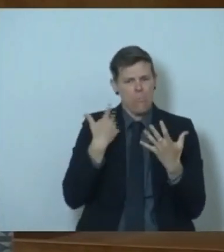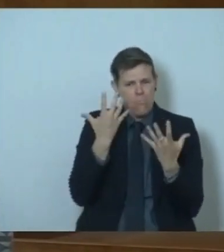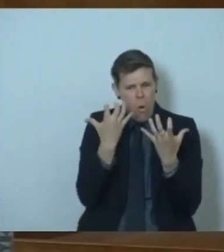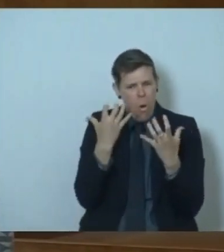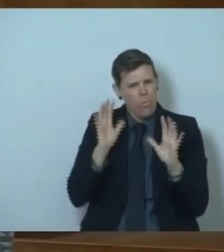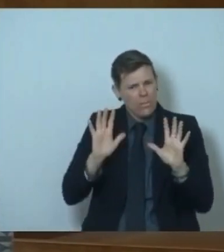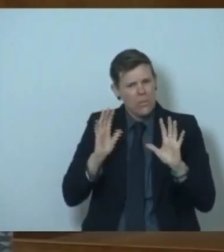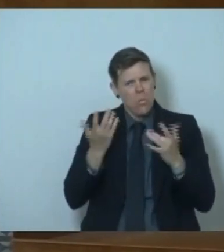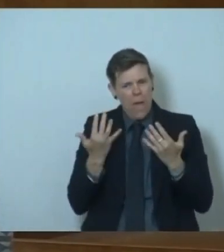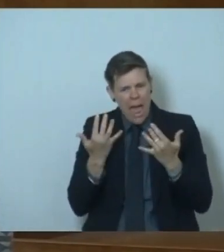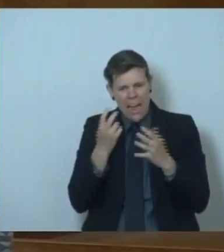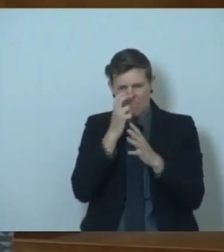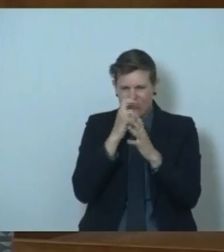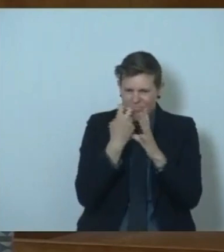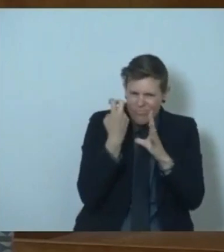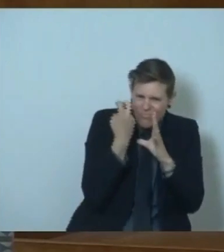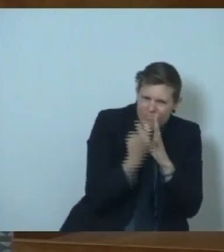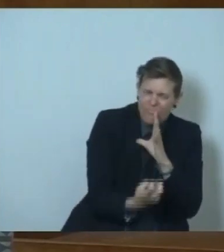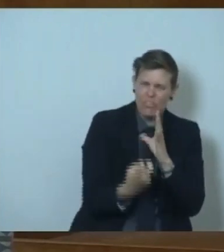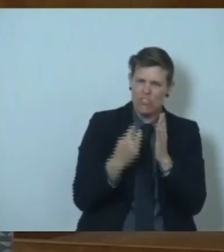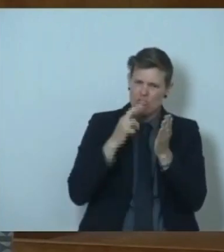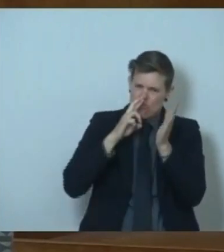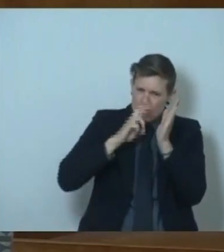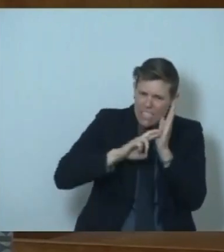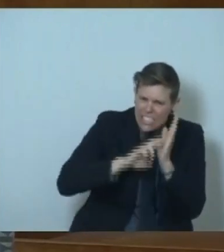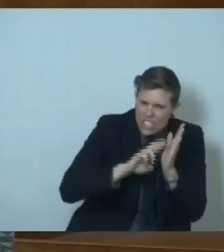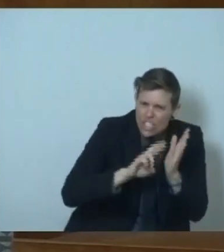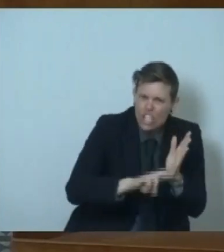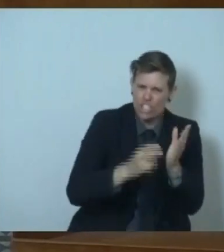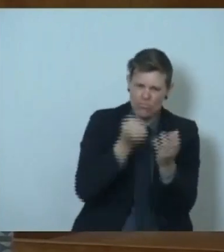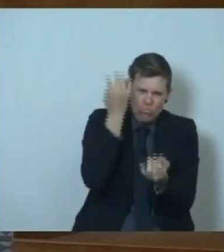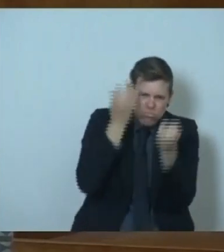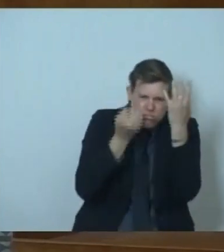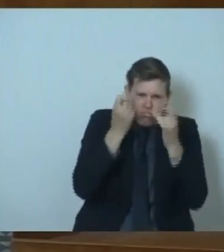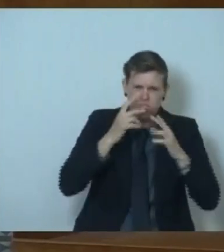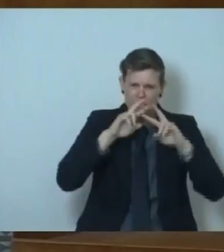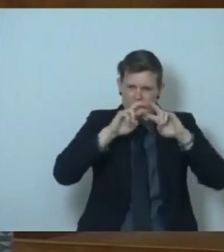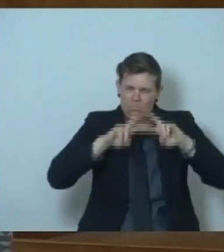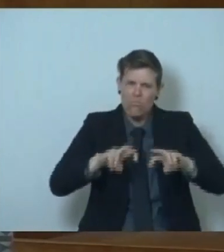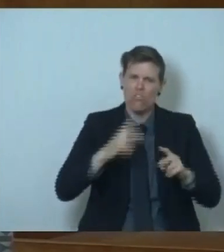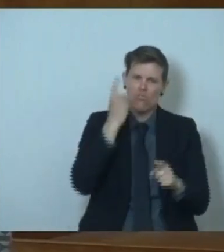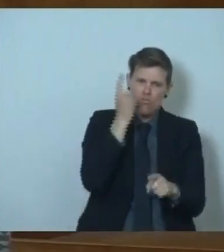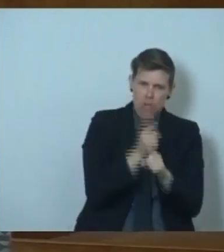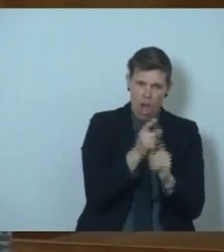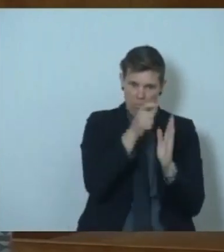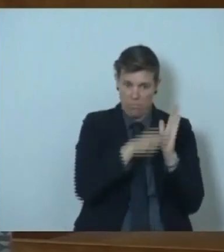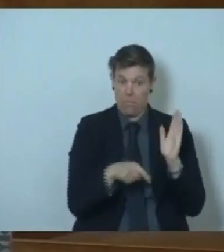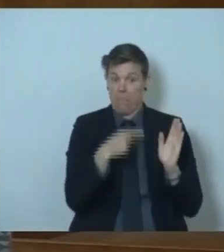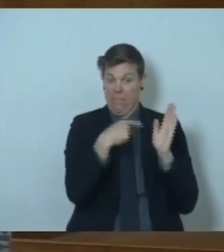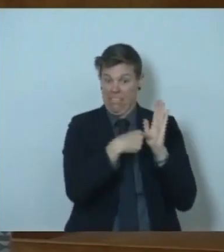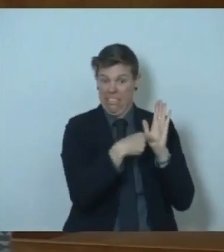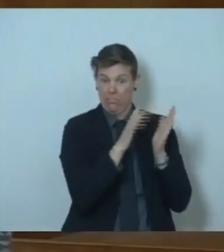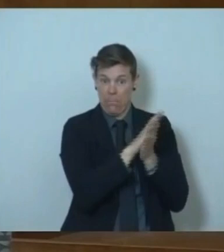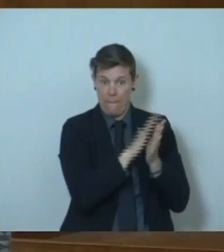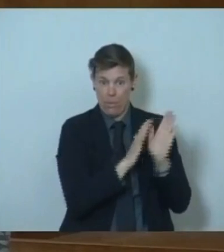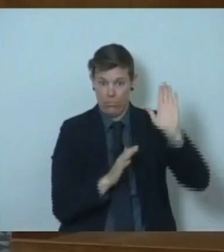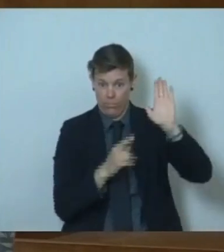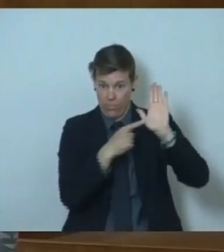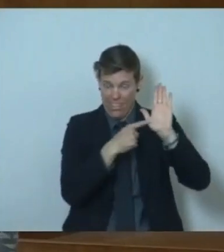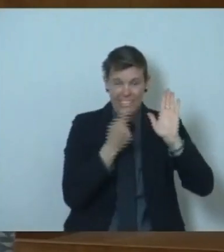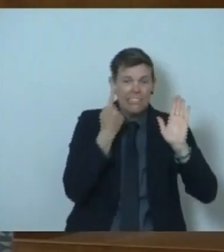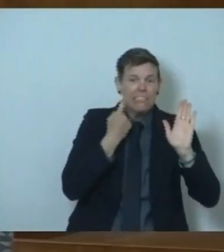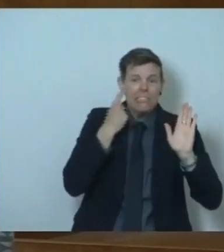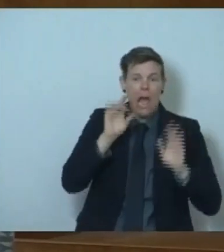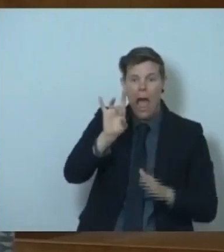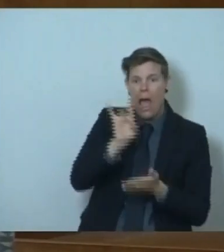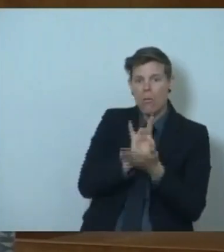example in the editorial was, hey, 8 weeks ago, Dr. Fauci was saying, you don't need to wear a mask, and then 4 weeks ago